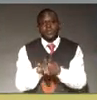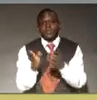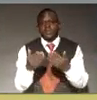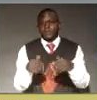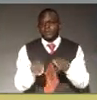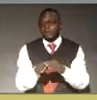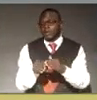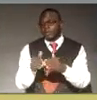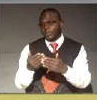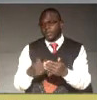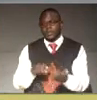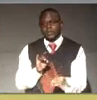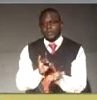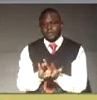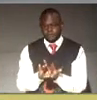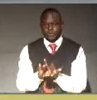preliminary objections